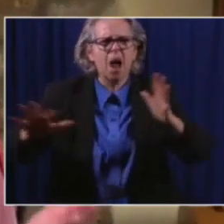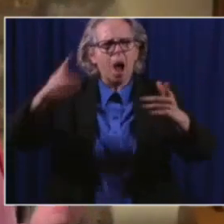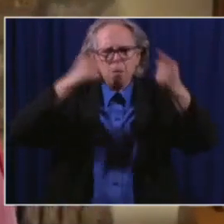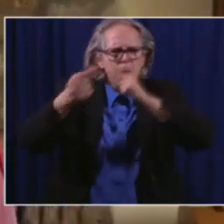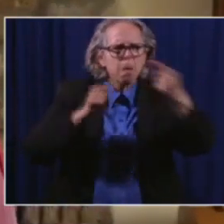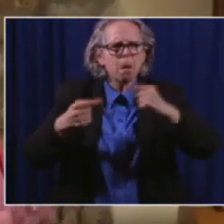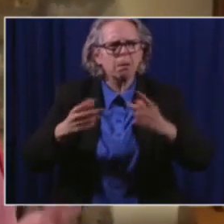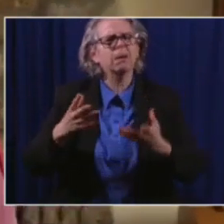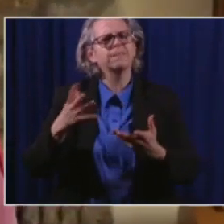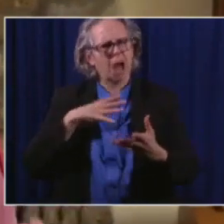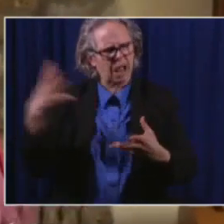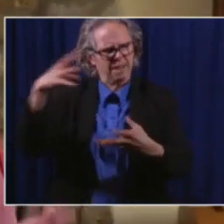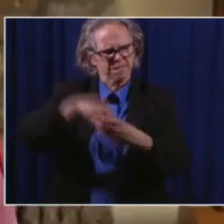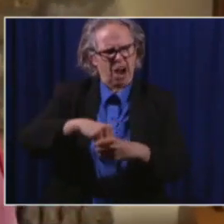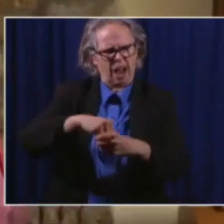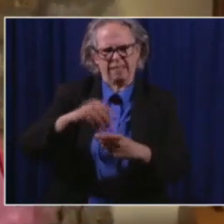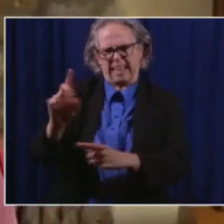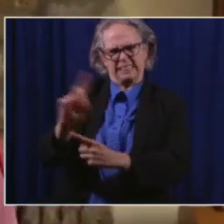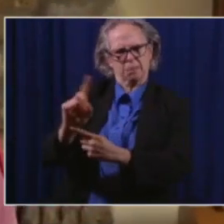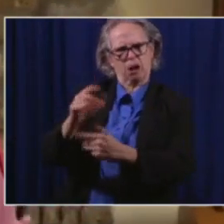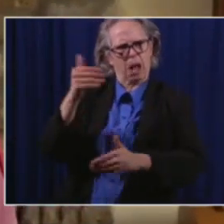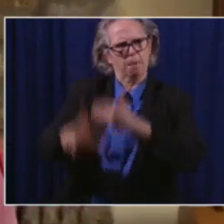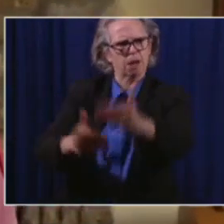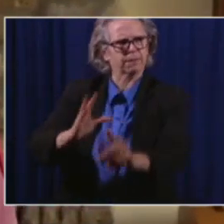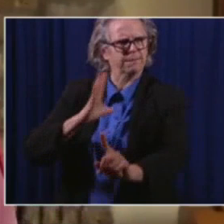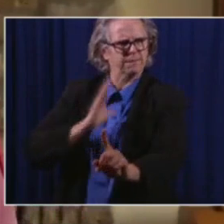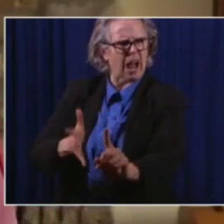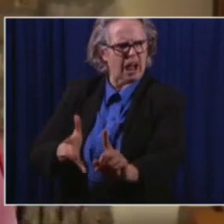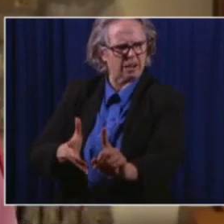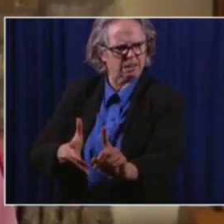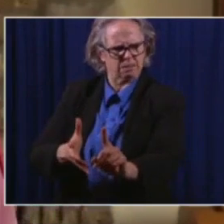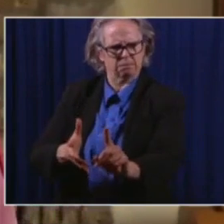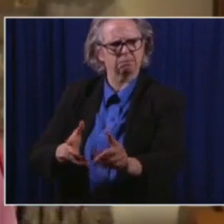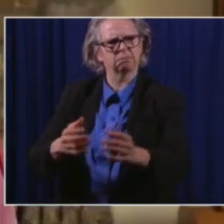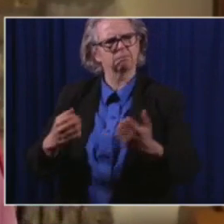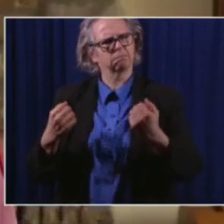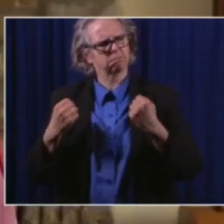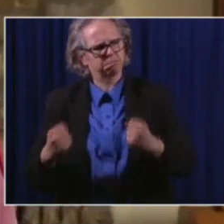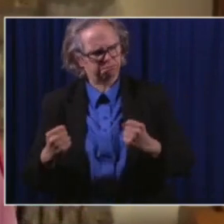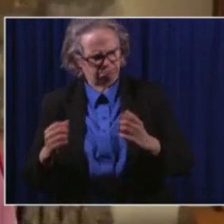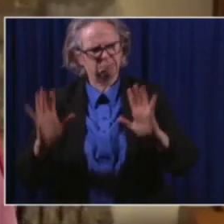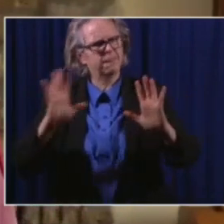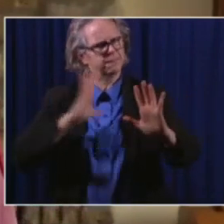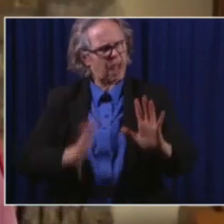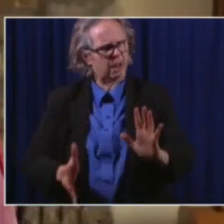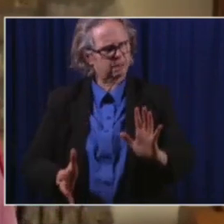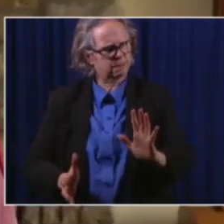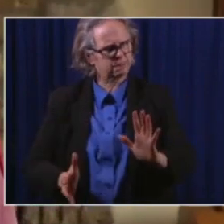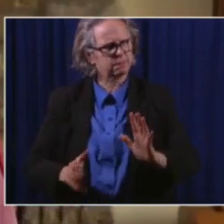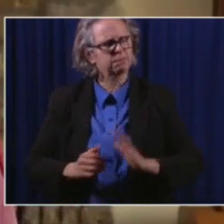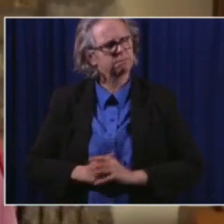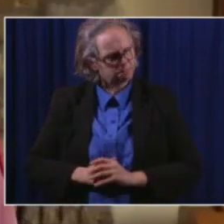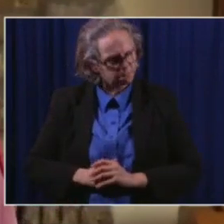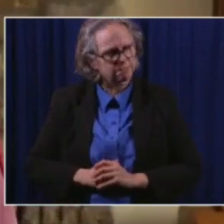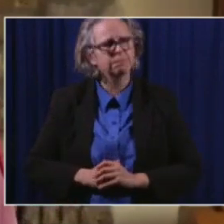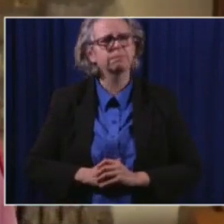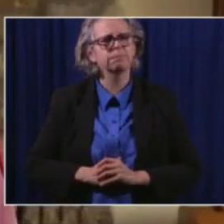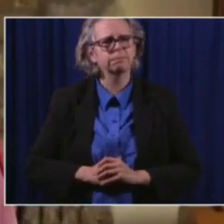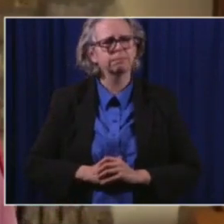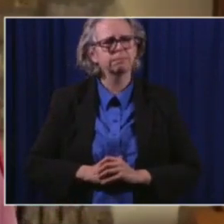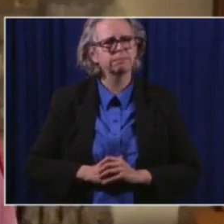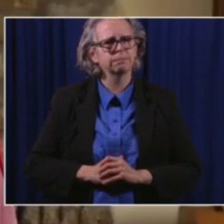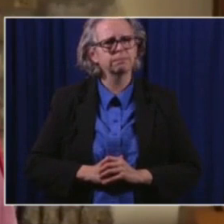of our process, you know, a robust debate. Tough debate, but we